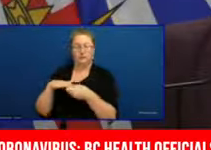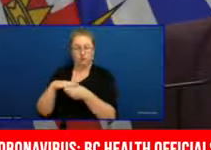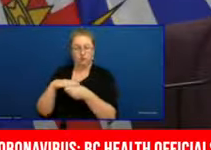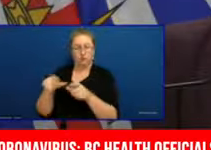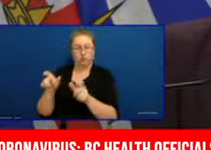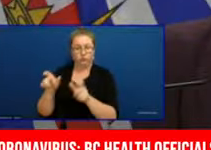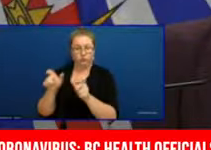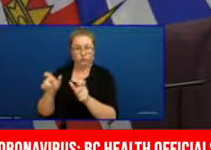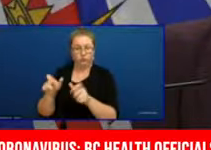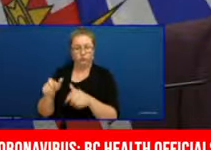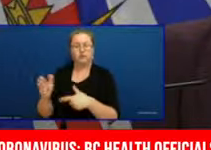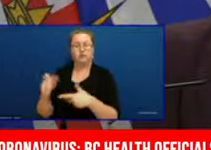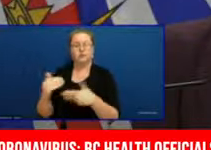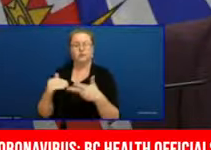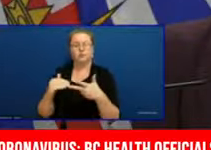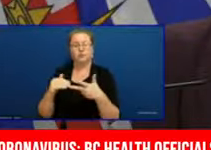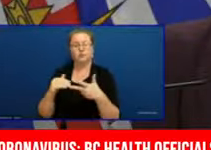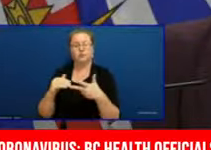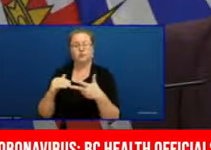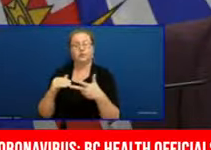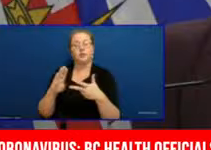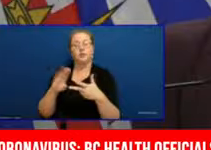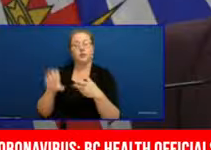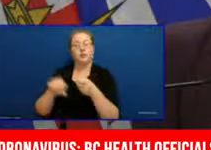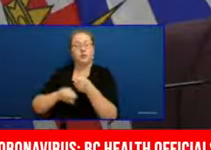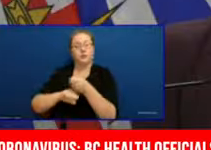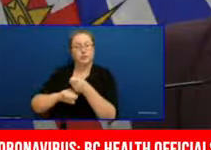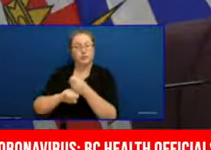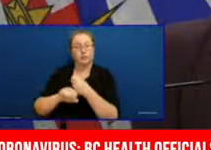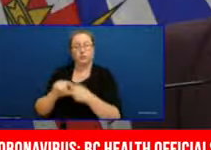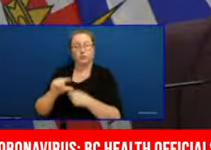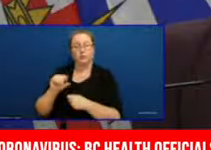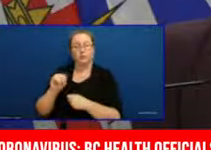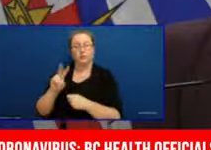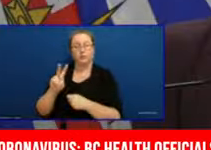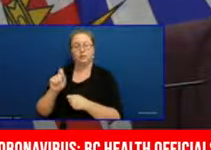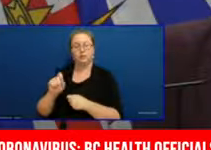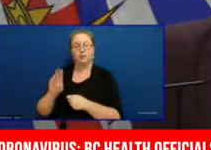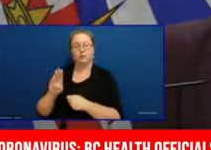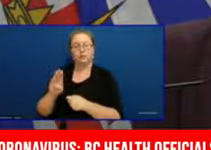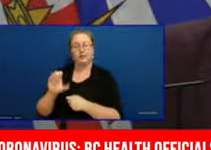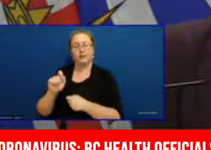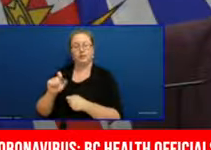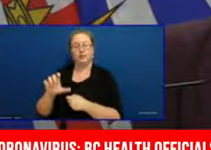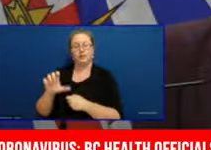gov.bc.ca/regional restrictions. And for information about the province's pandemic supports, visit